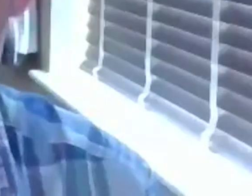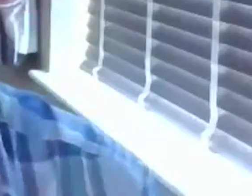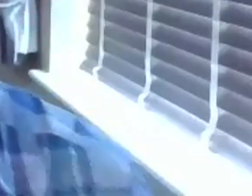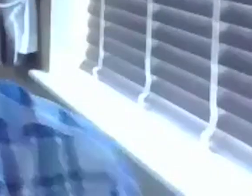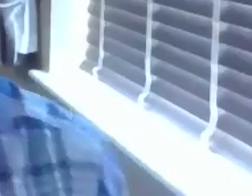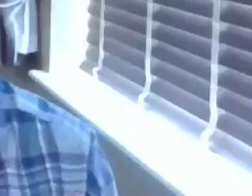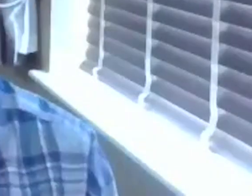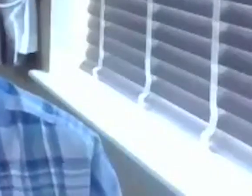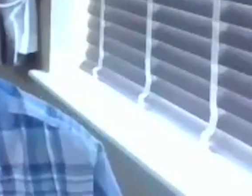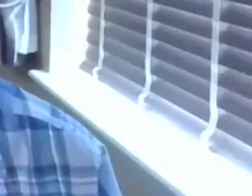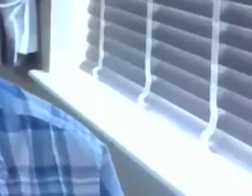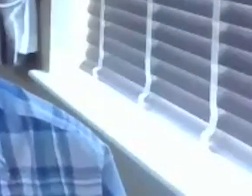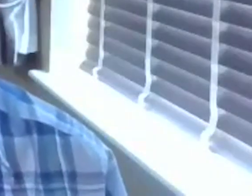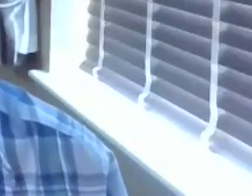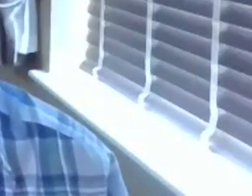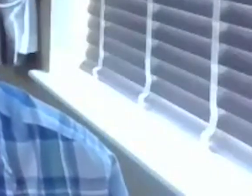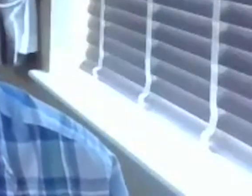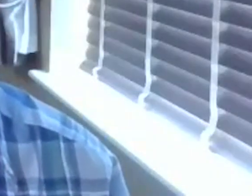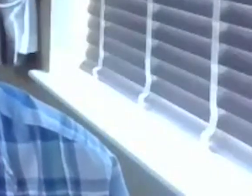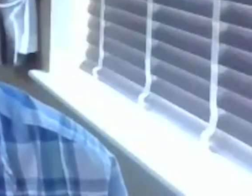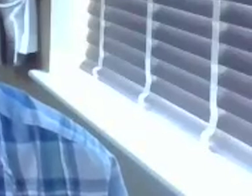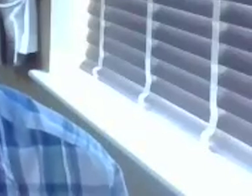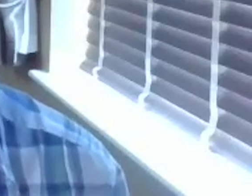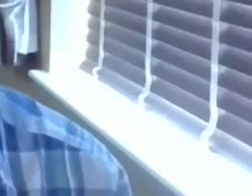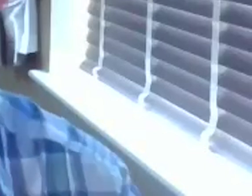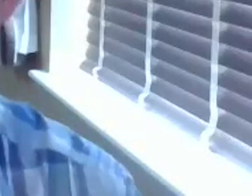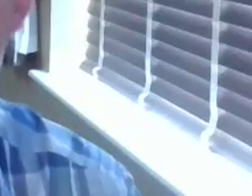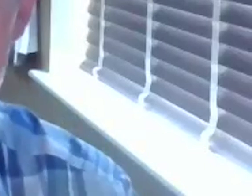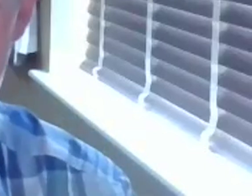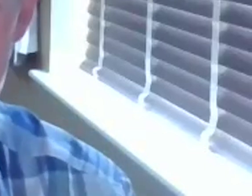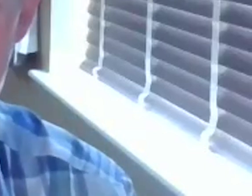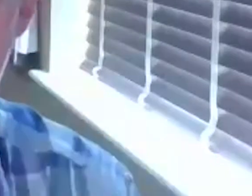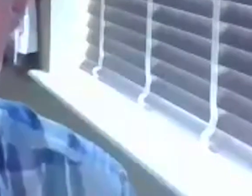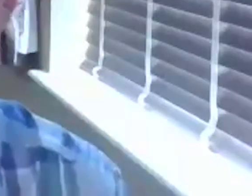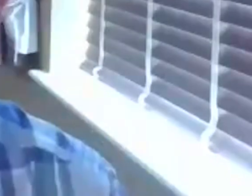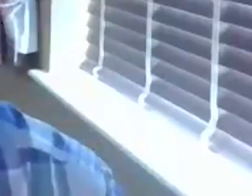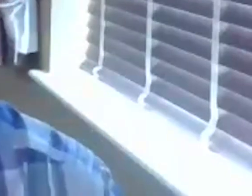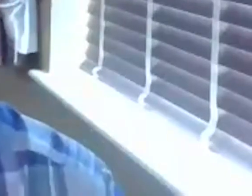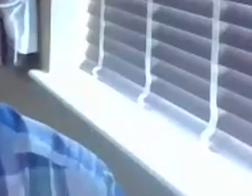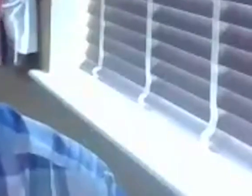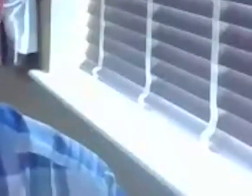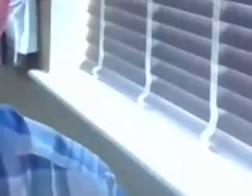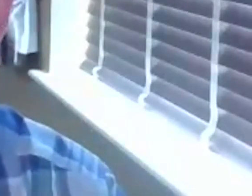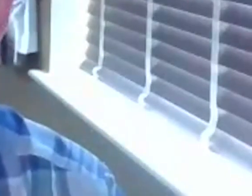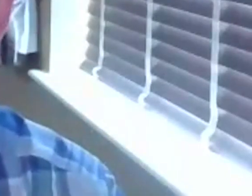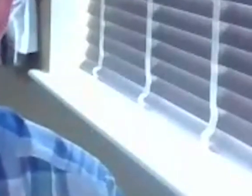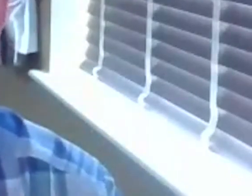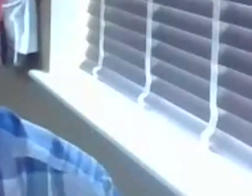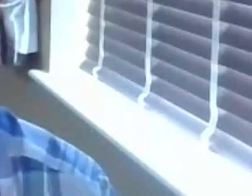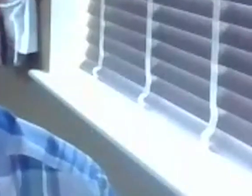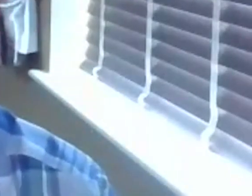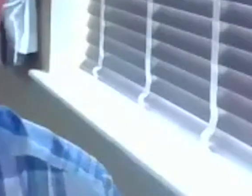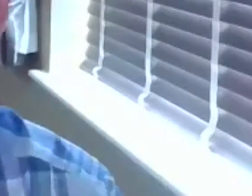And then coming bang up to date, I'm the only non-US member on the International Literacy